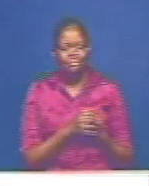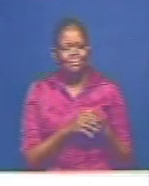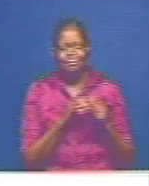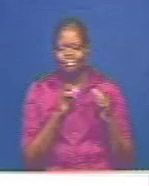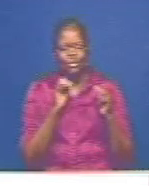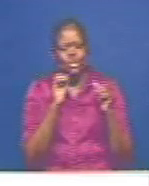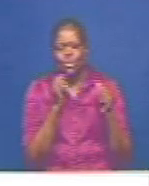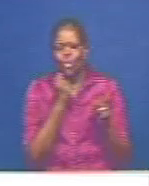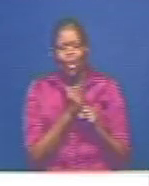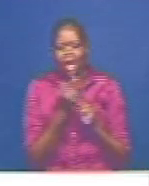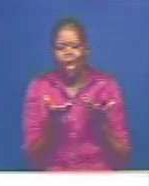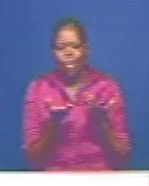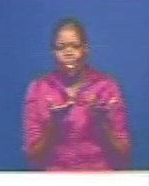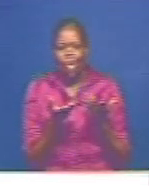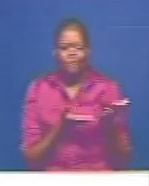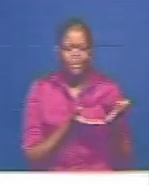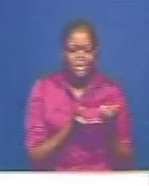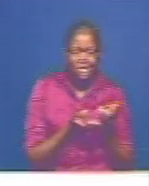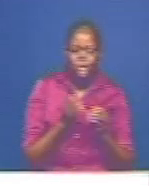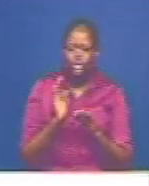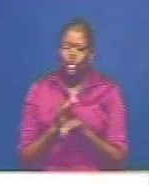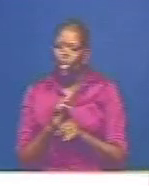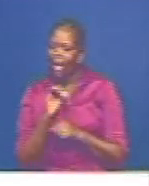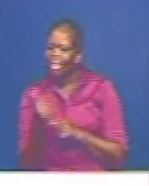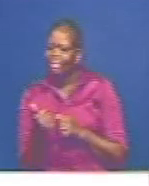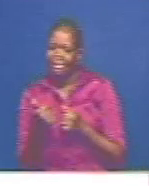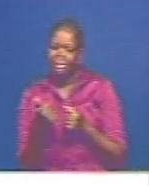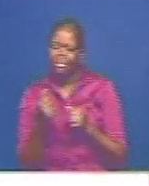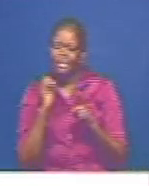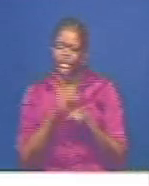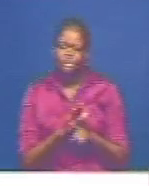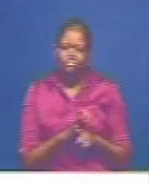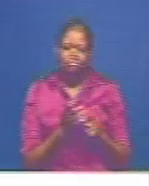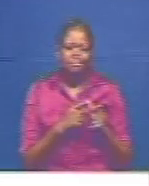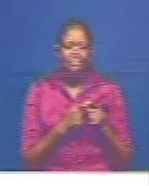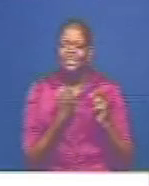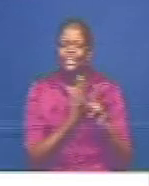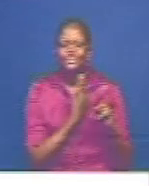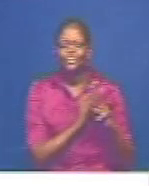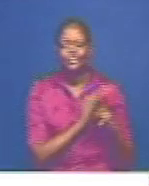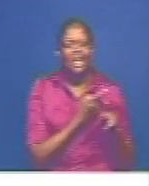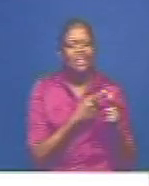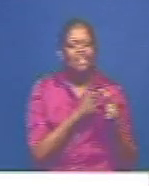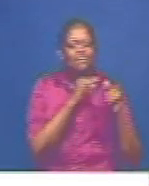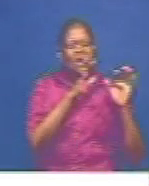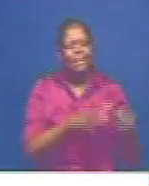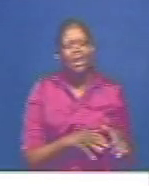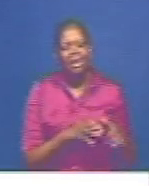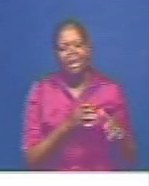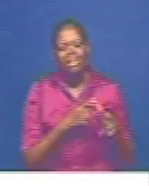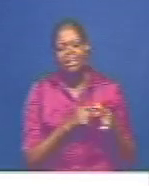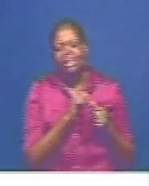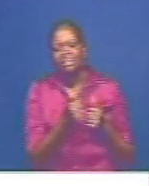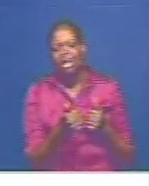in between, because mm-hmm. we're running out of time, how do you juggle in between mm-hmm. You being an artist, mm-hmm. you being a farmer, mm-hmm. and you being